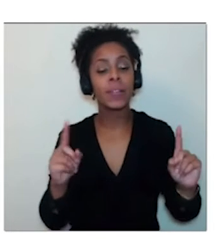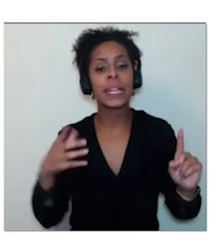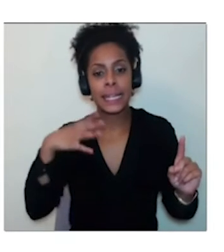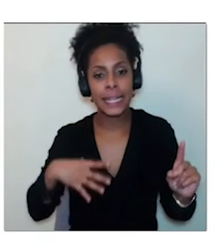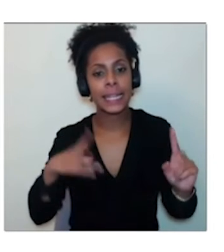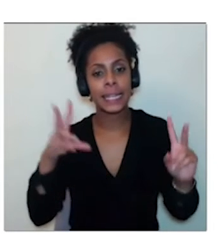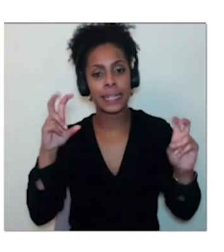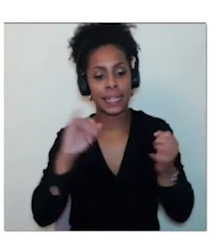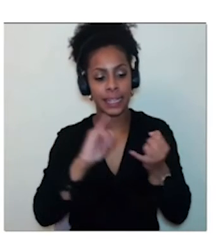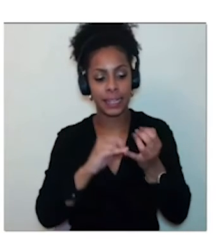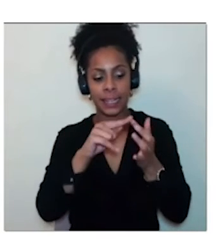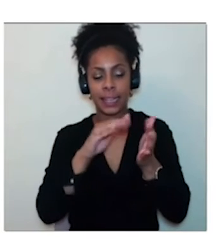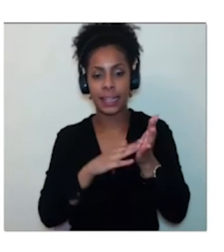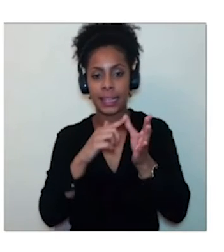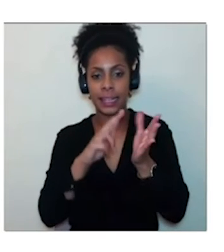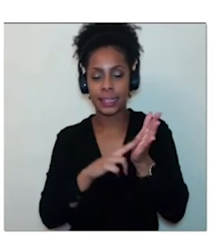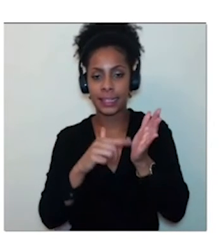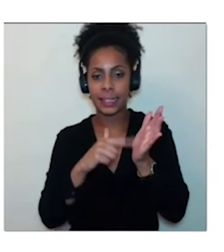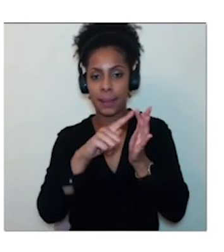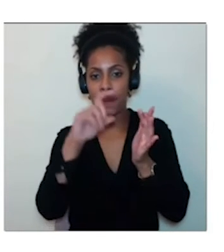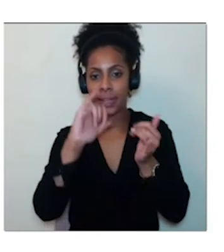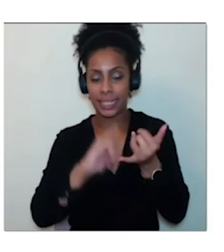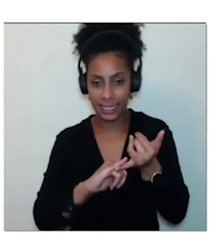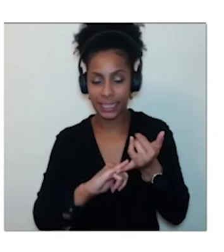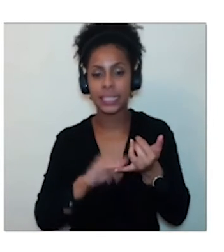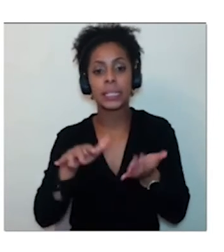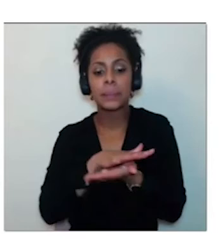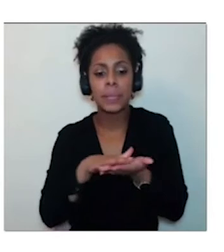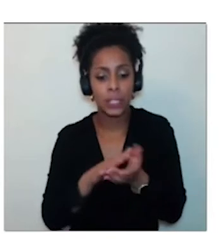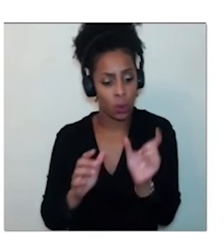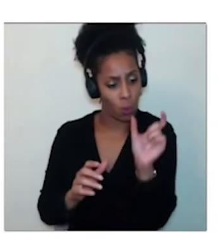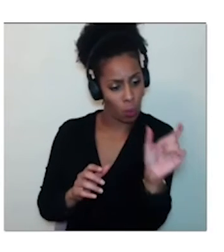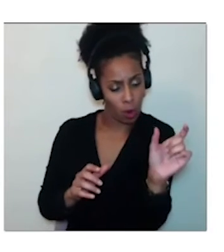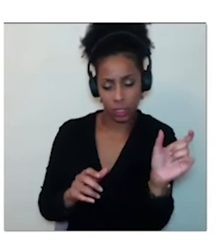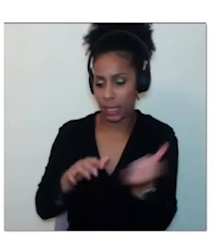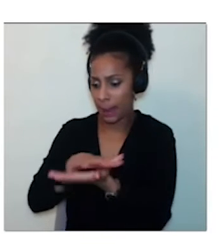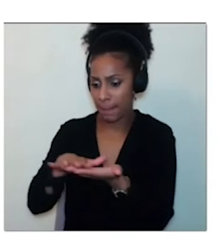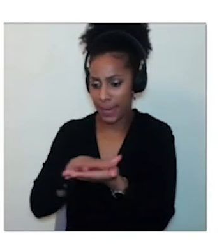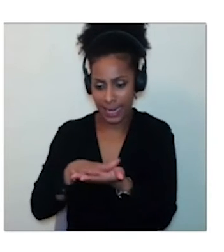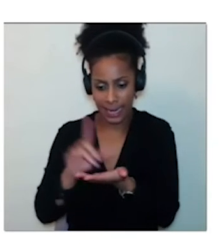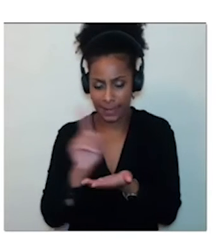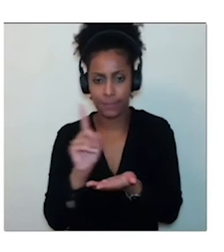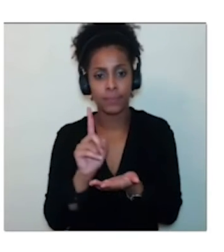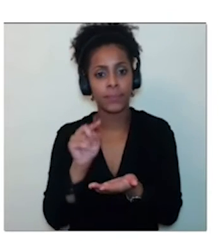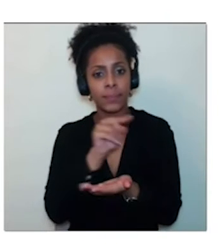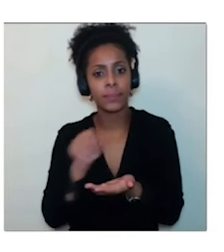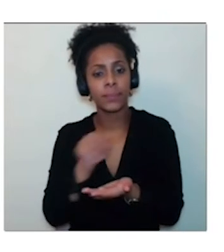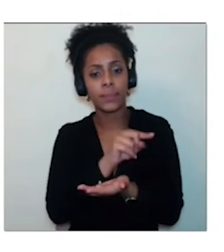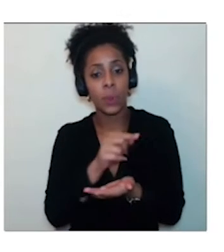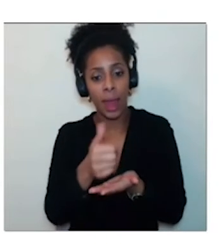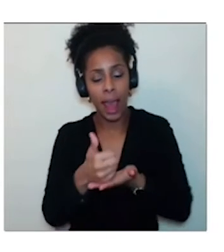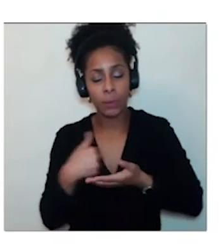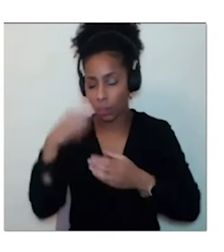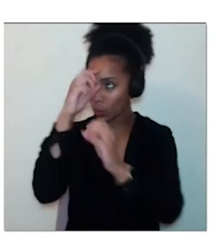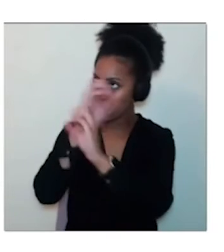the relationship between and the meaning of words and is a key concept for understanding information.